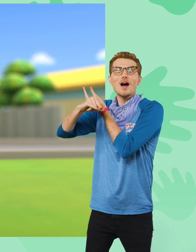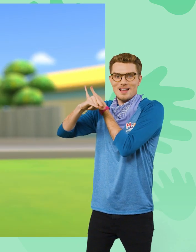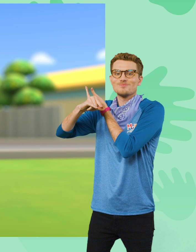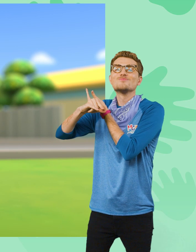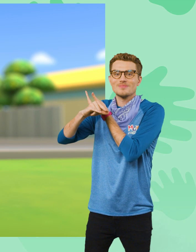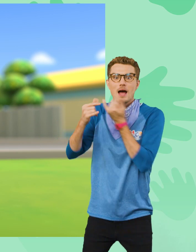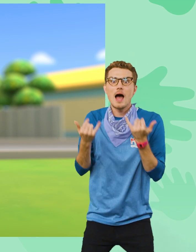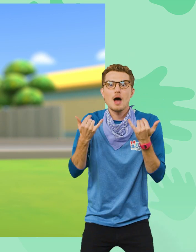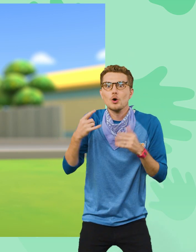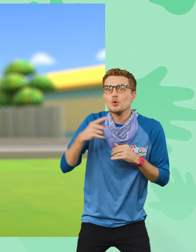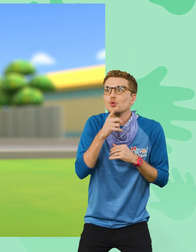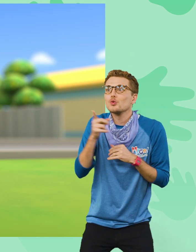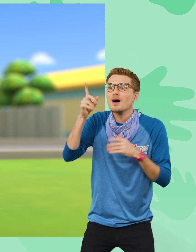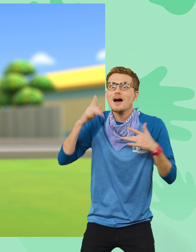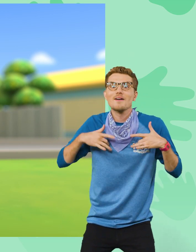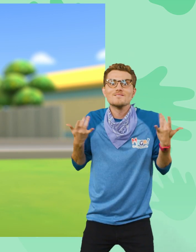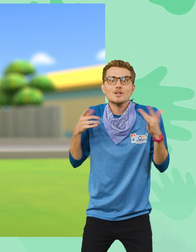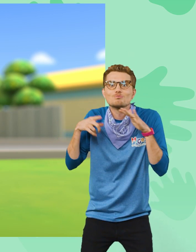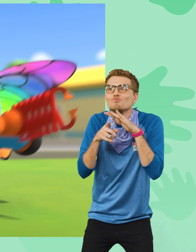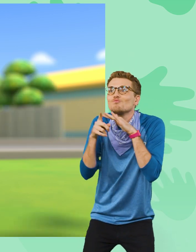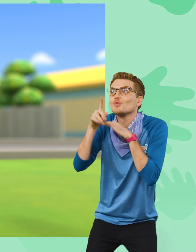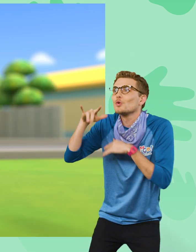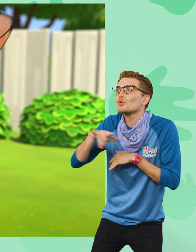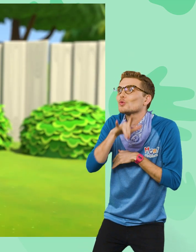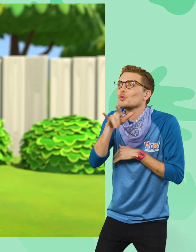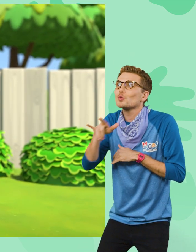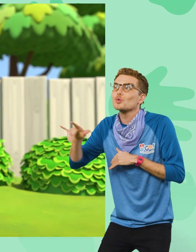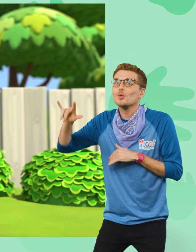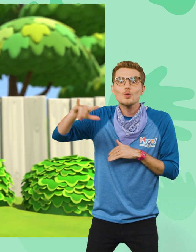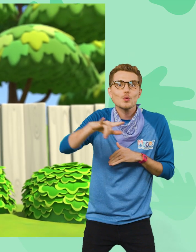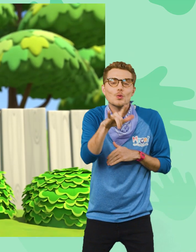down! The Blippi-mobile is ready for adventure!